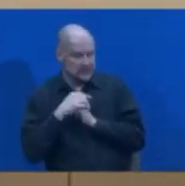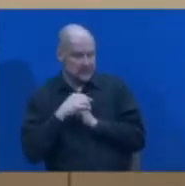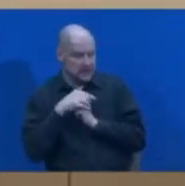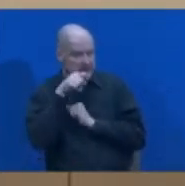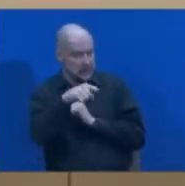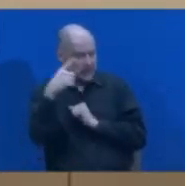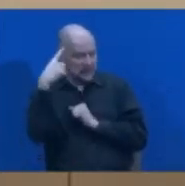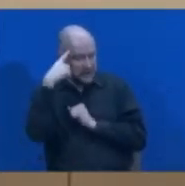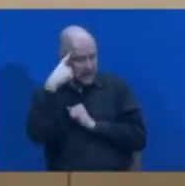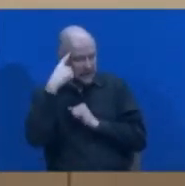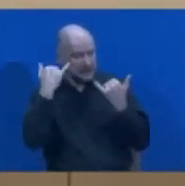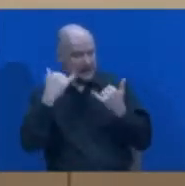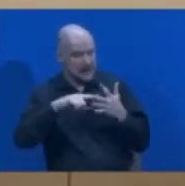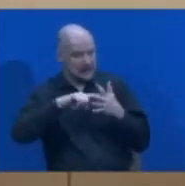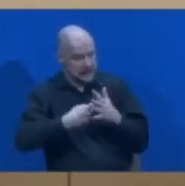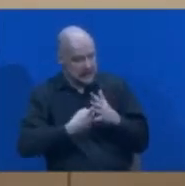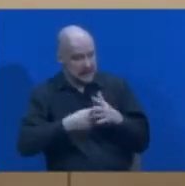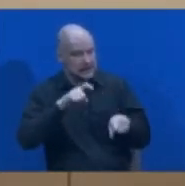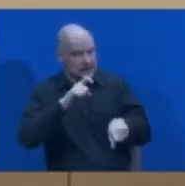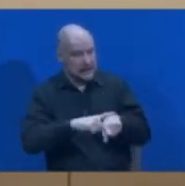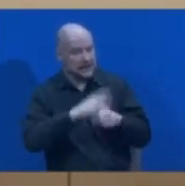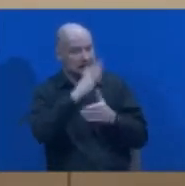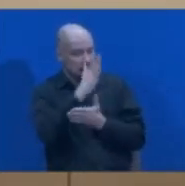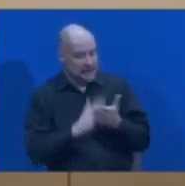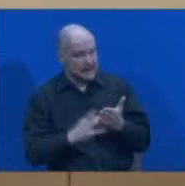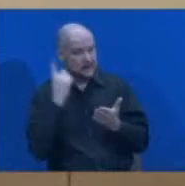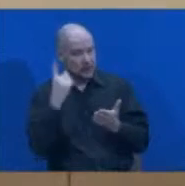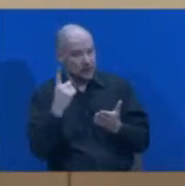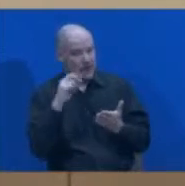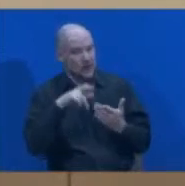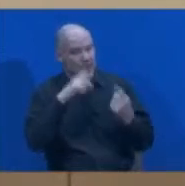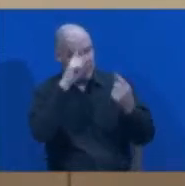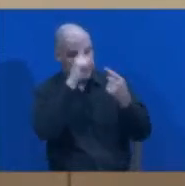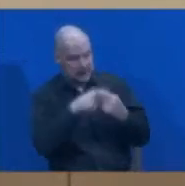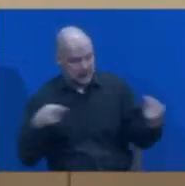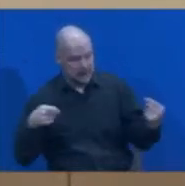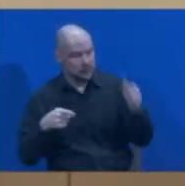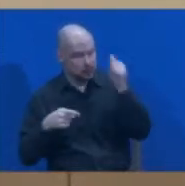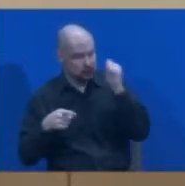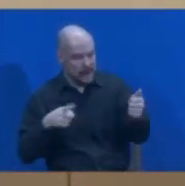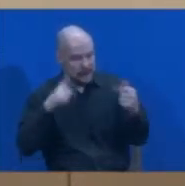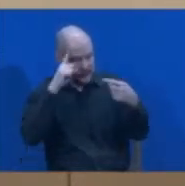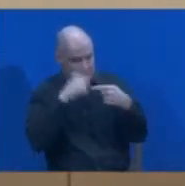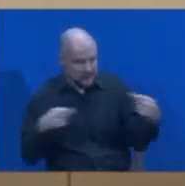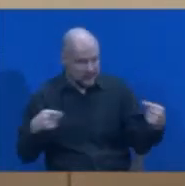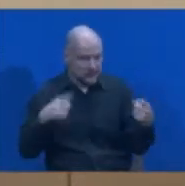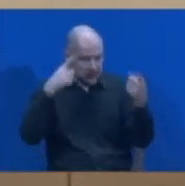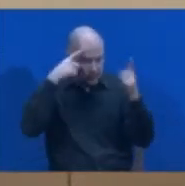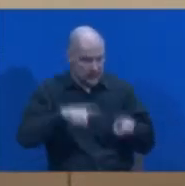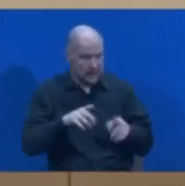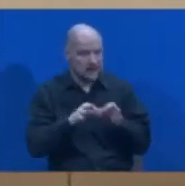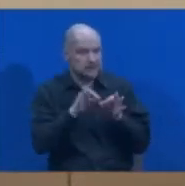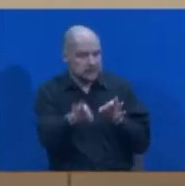to start the phase one, or would you be in favor of it, like actually extending this further?